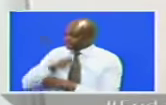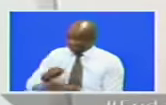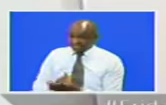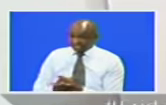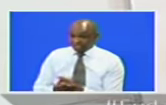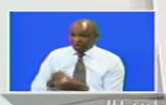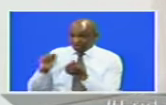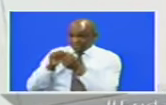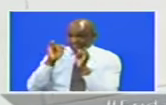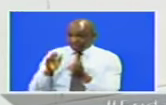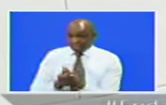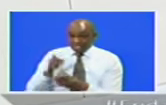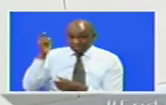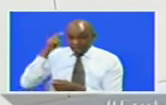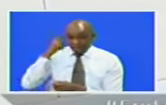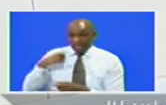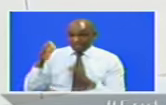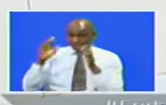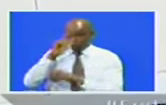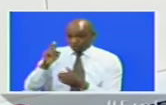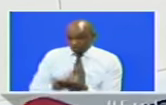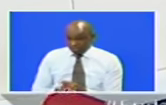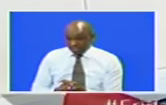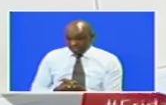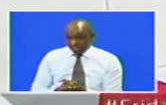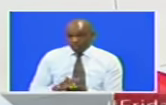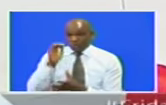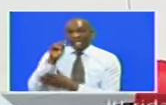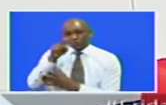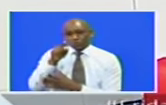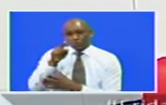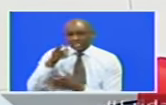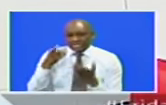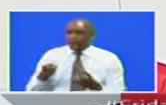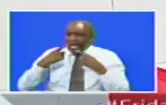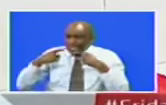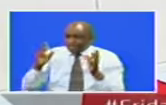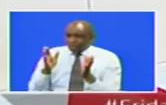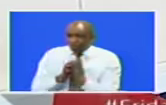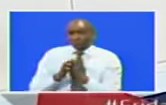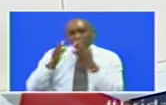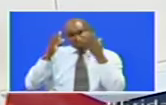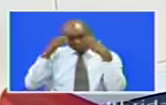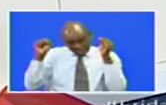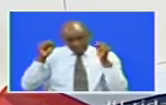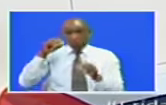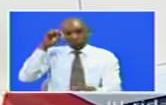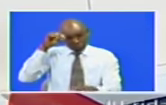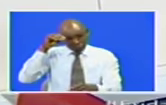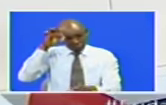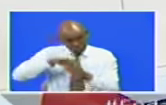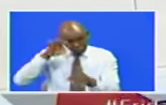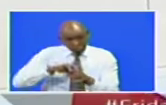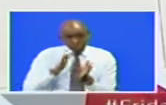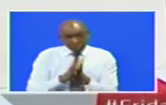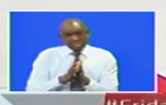on Friday Briefing, but remember, we had our big question, and we had asked you if the announcement of the presidential poll results in